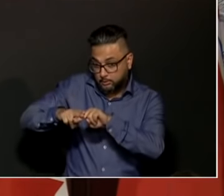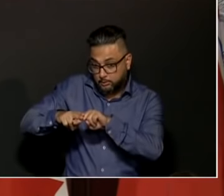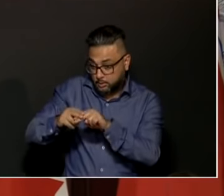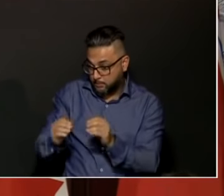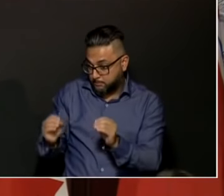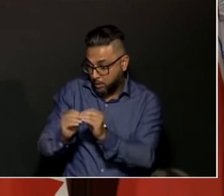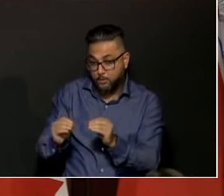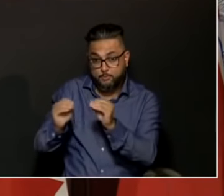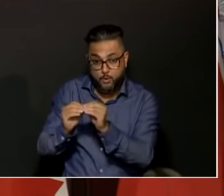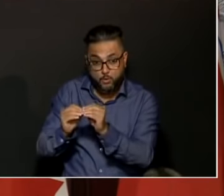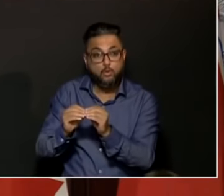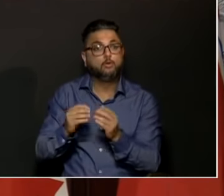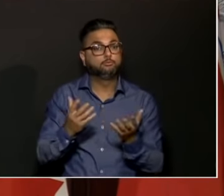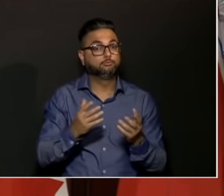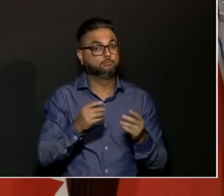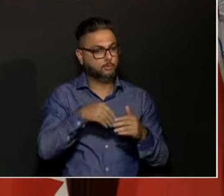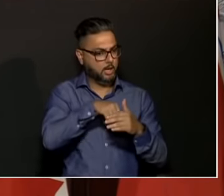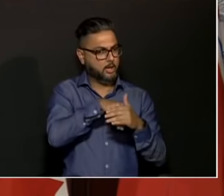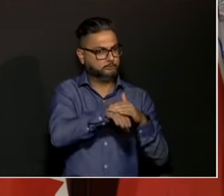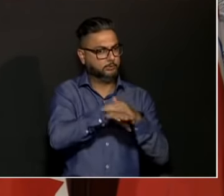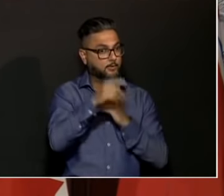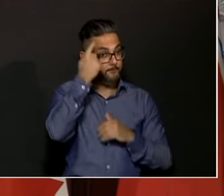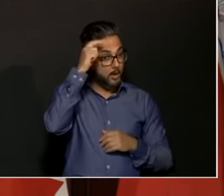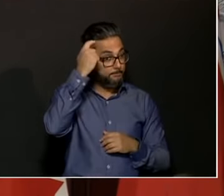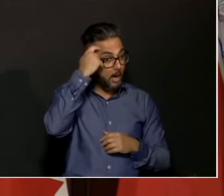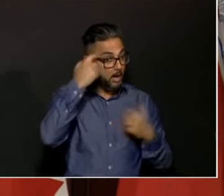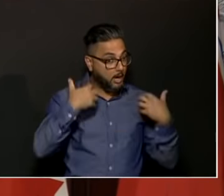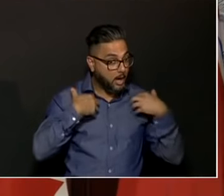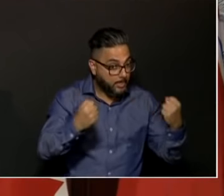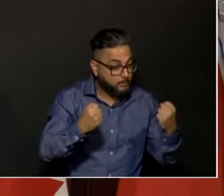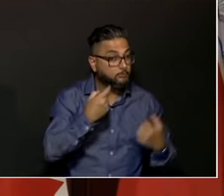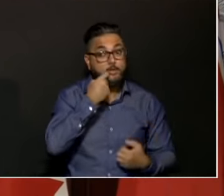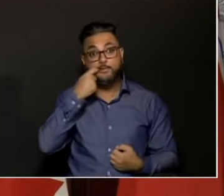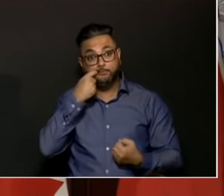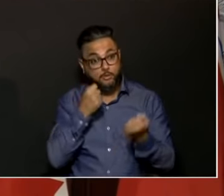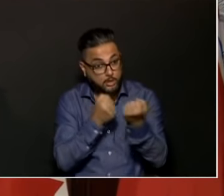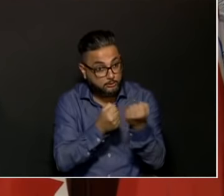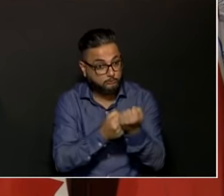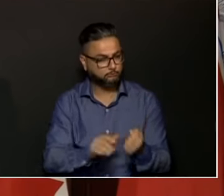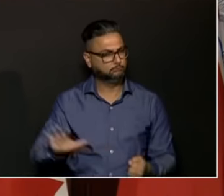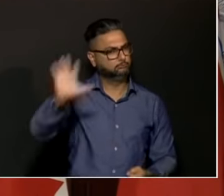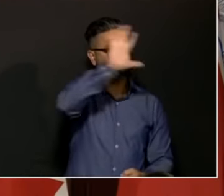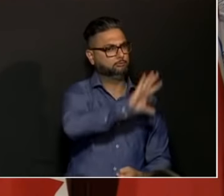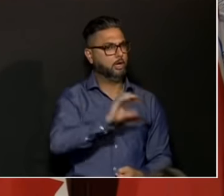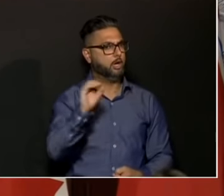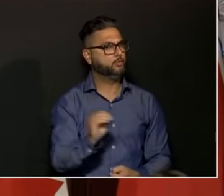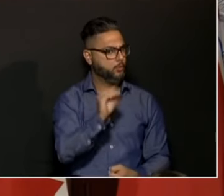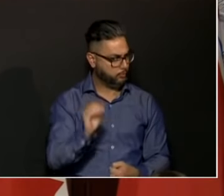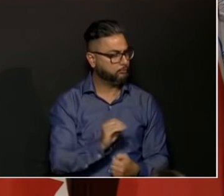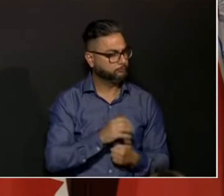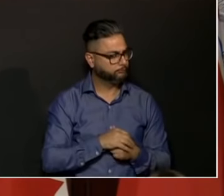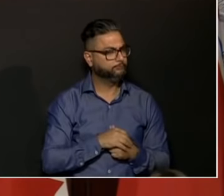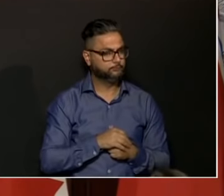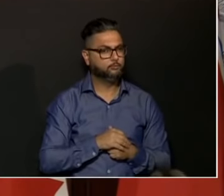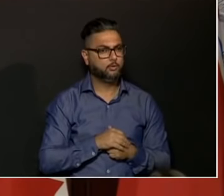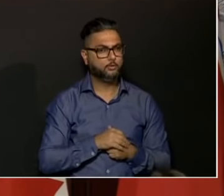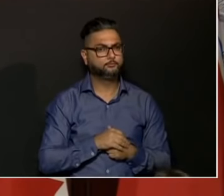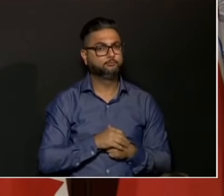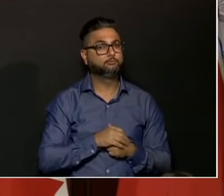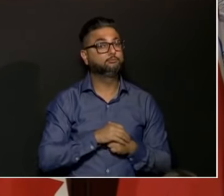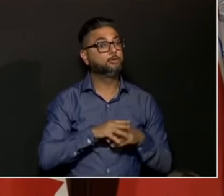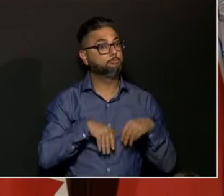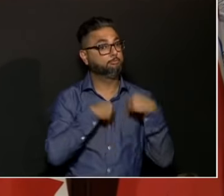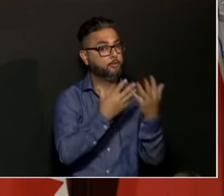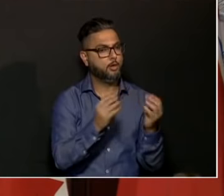by increasing access to mental health and addiction supports across the province, and by optimizing the delivery of virtual